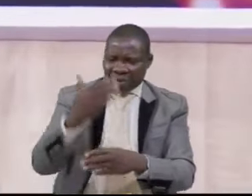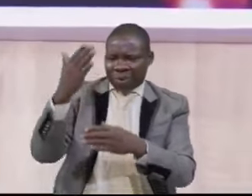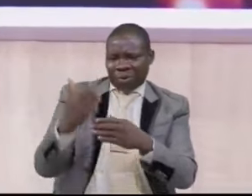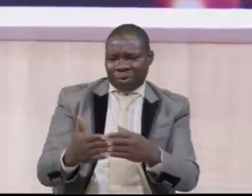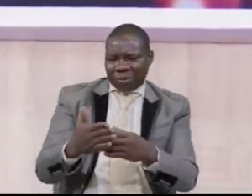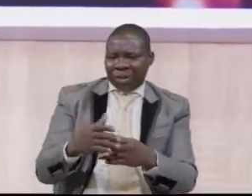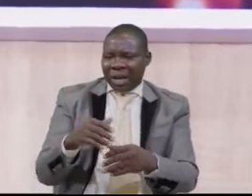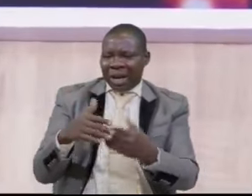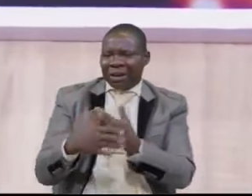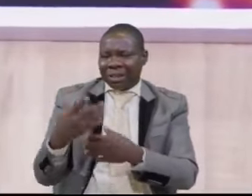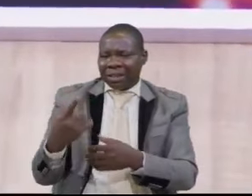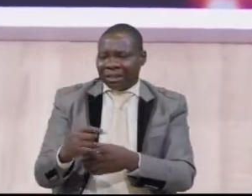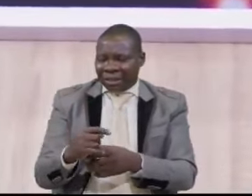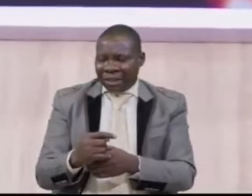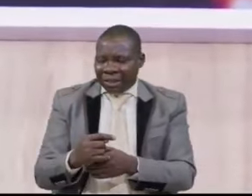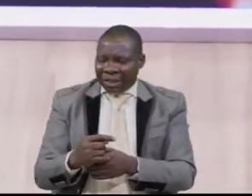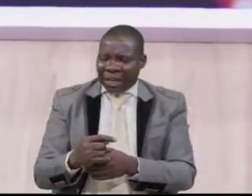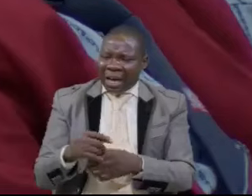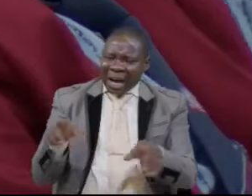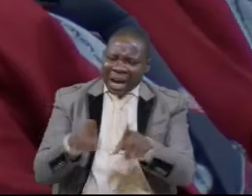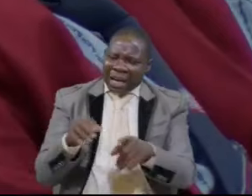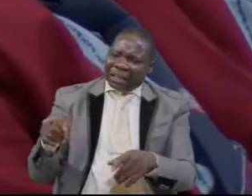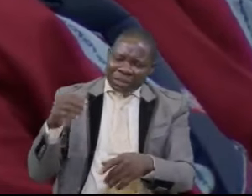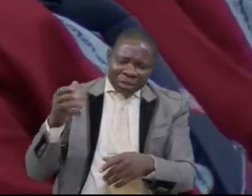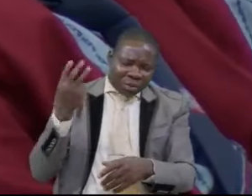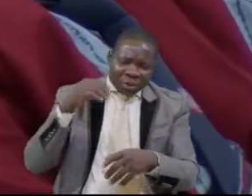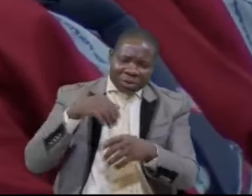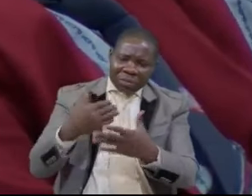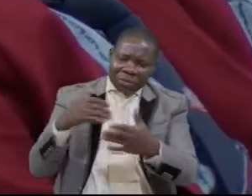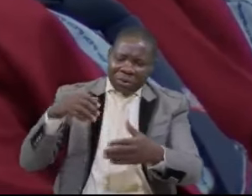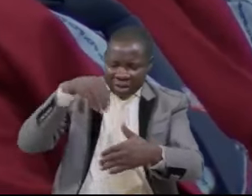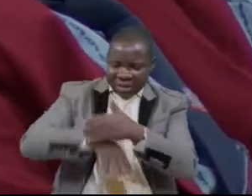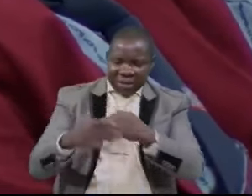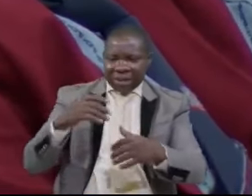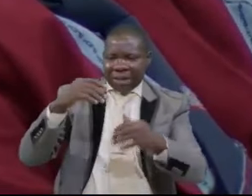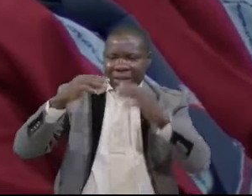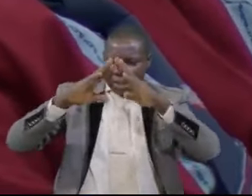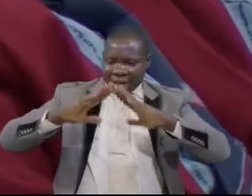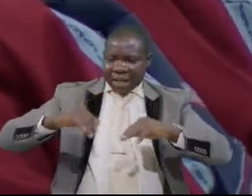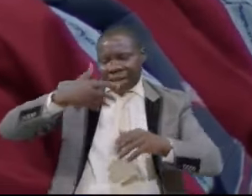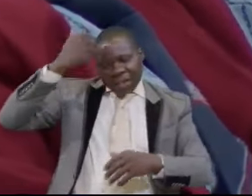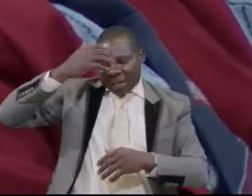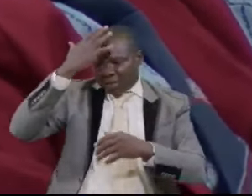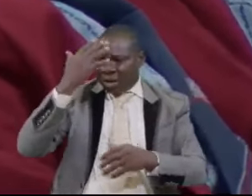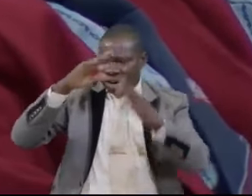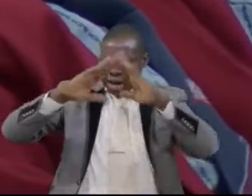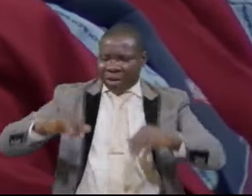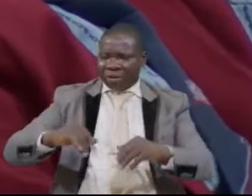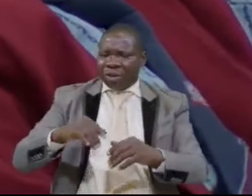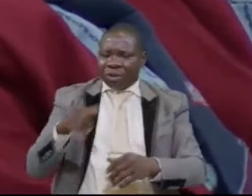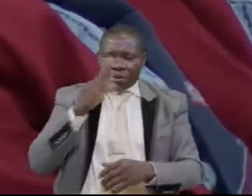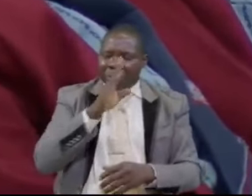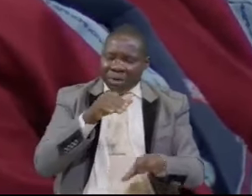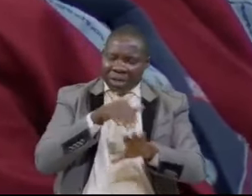was before the lion's den. You remain complete. Whatever lions are roaring around you, you